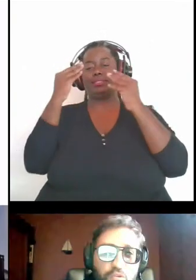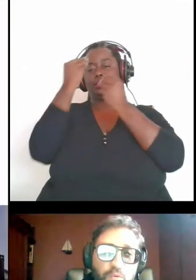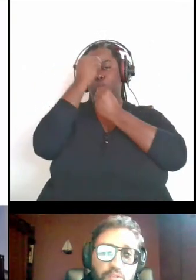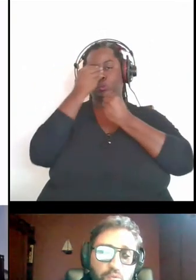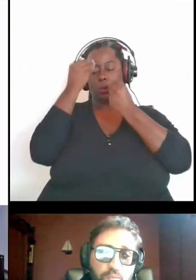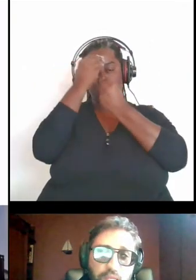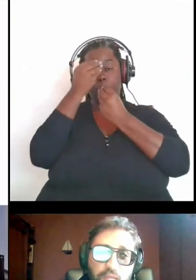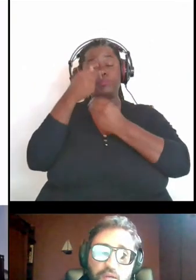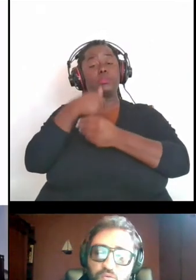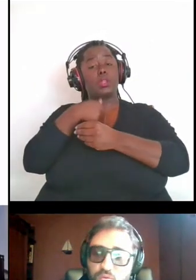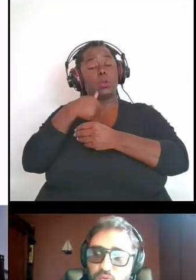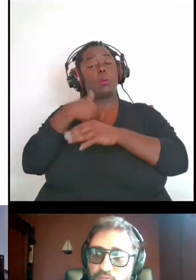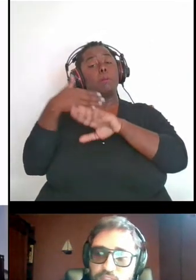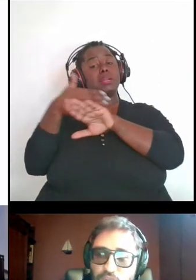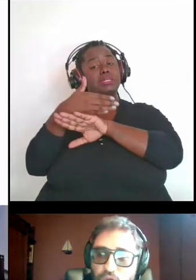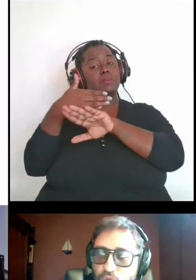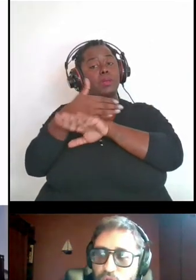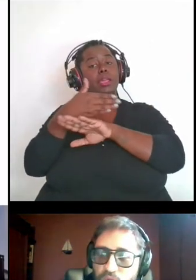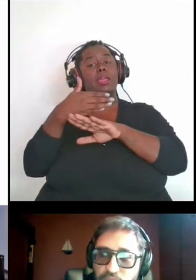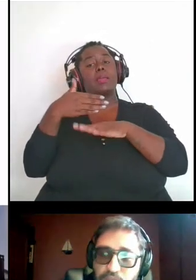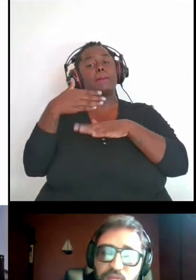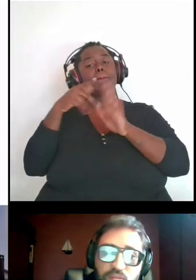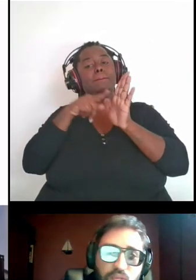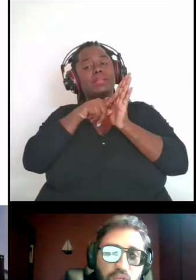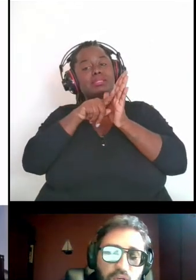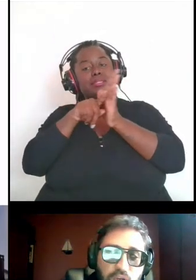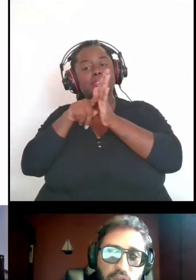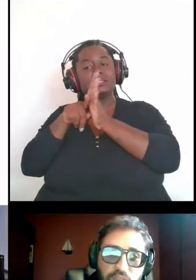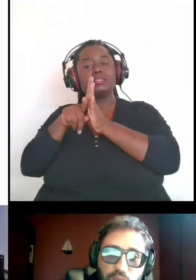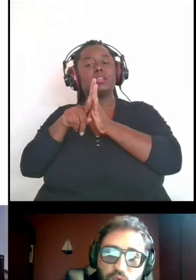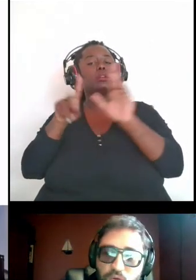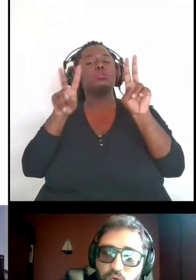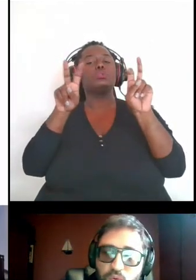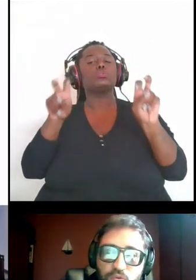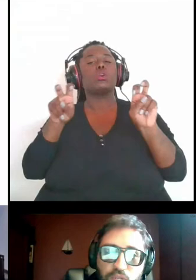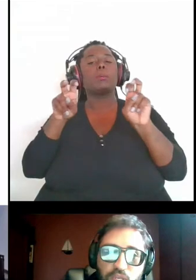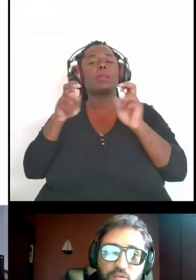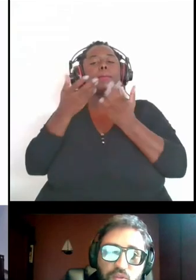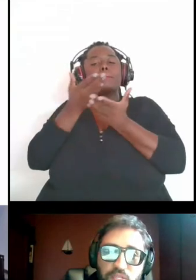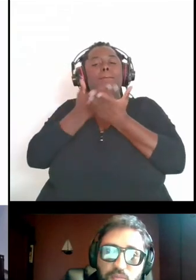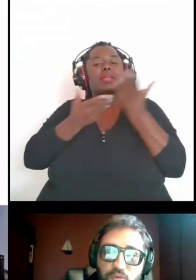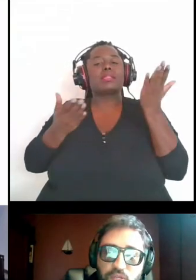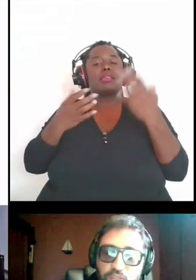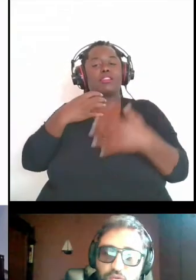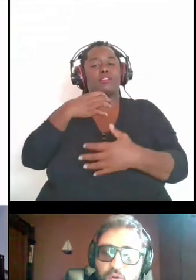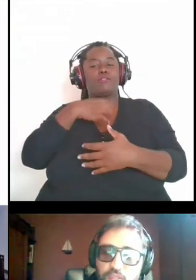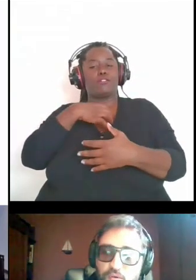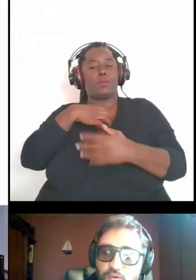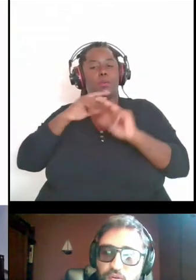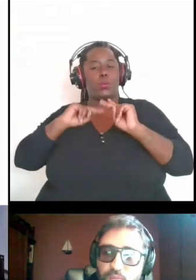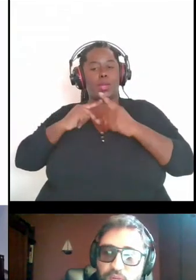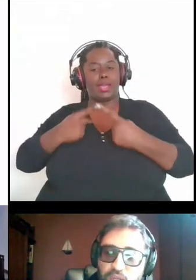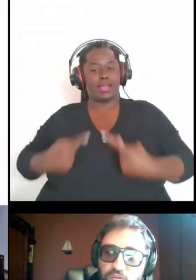opportunity of being part of the project that was called losing human shape